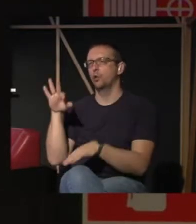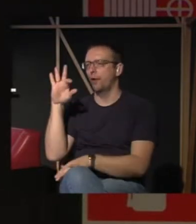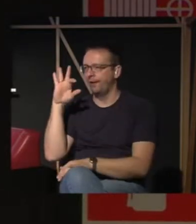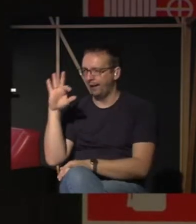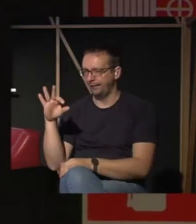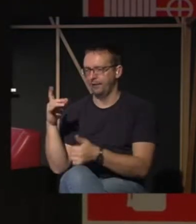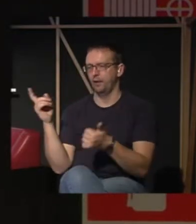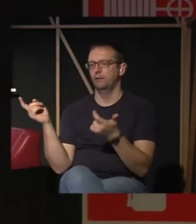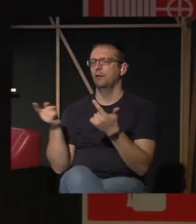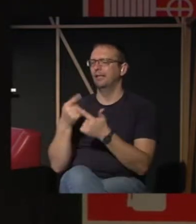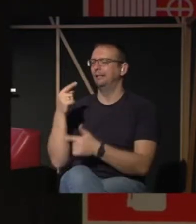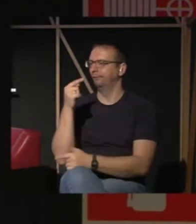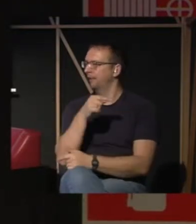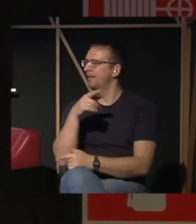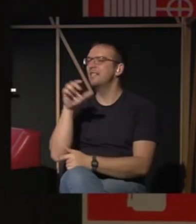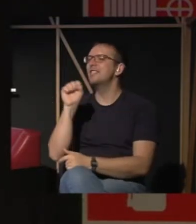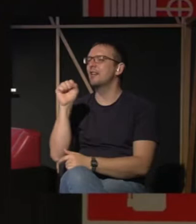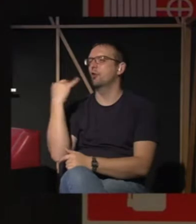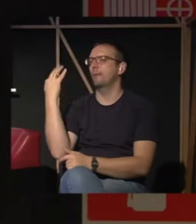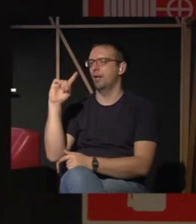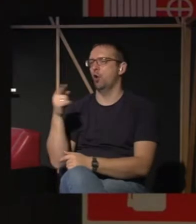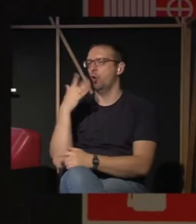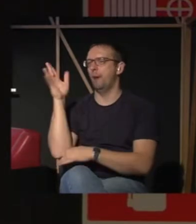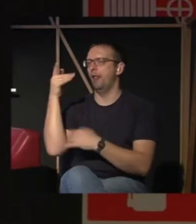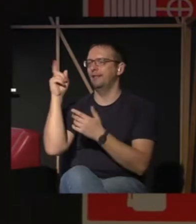those changing places toilets as well.